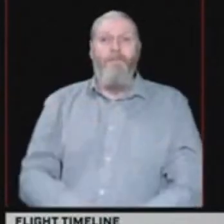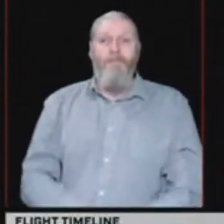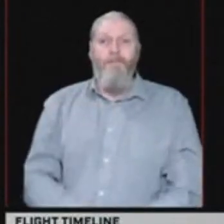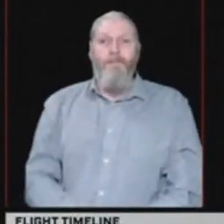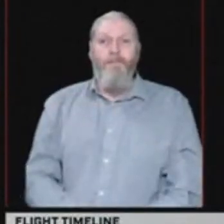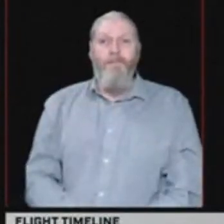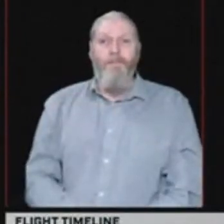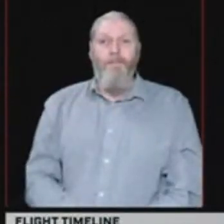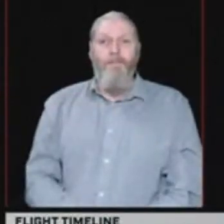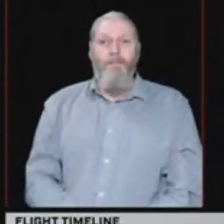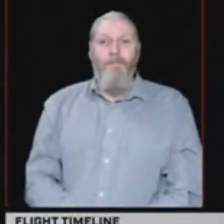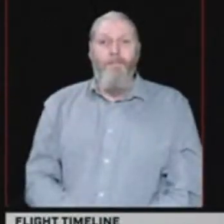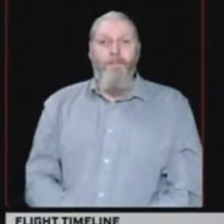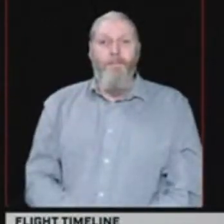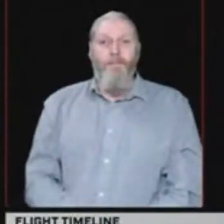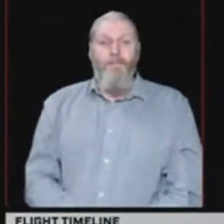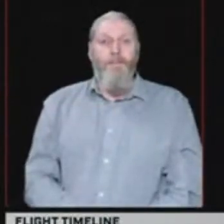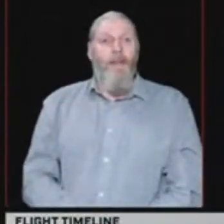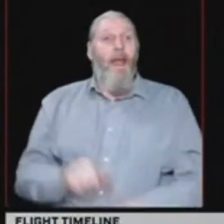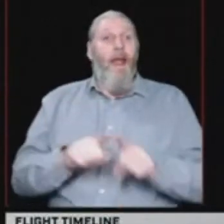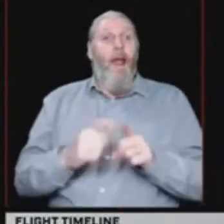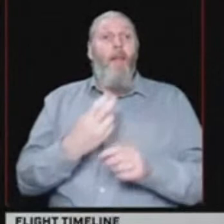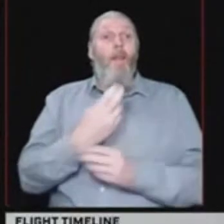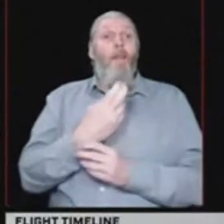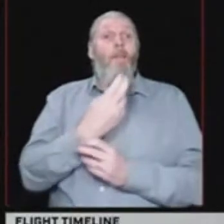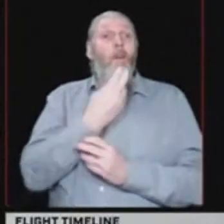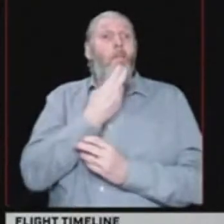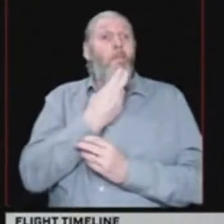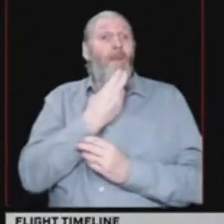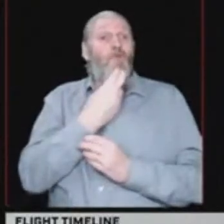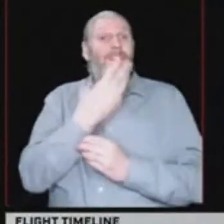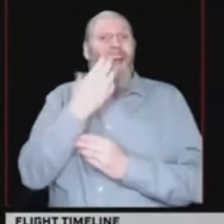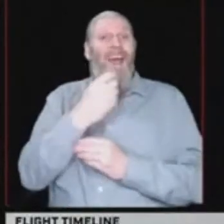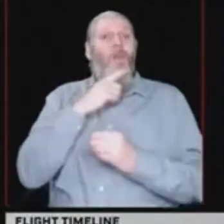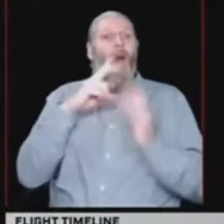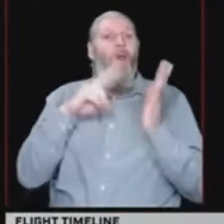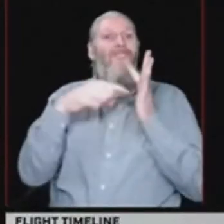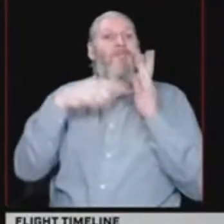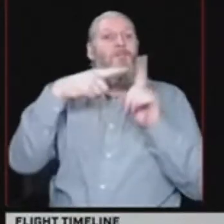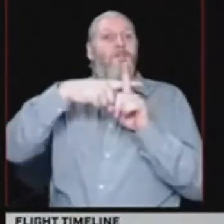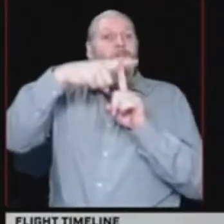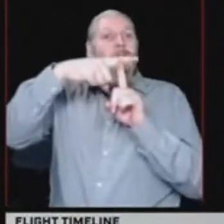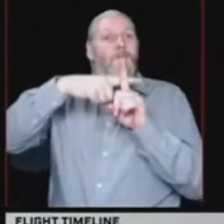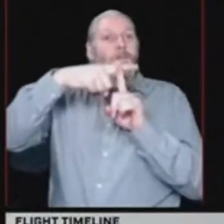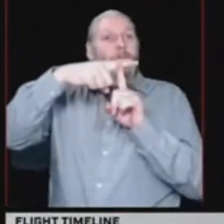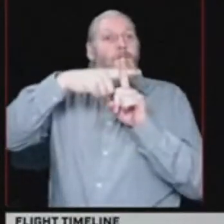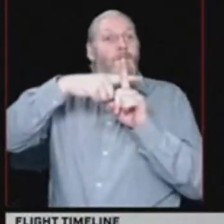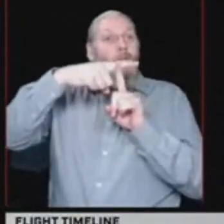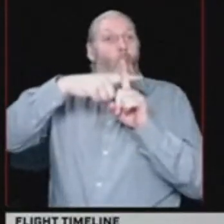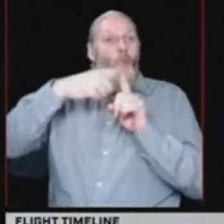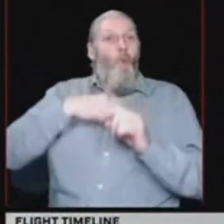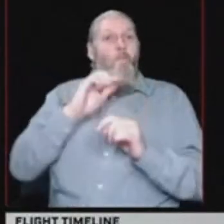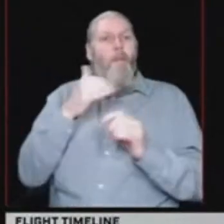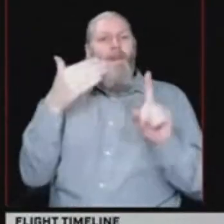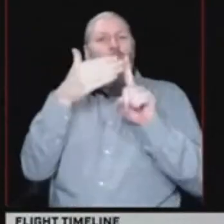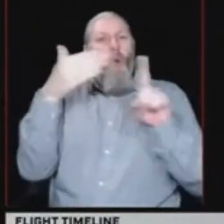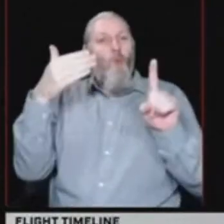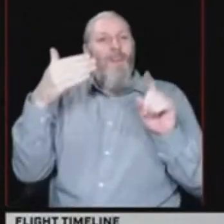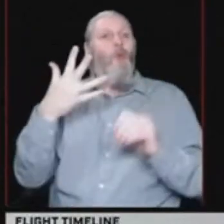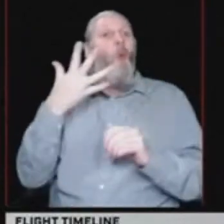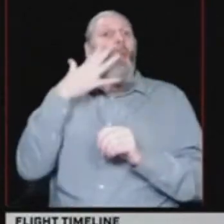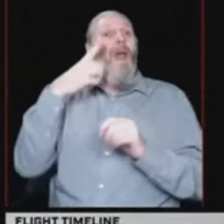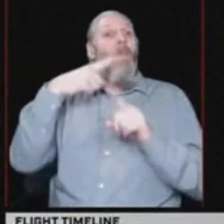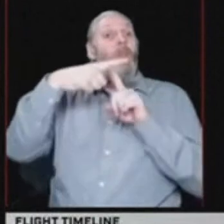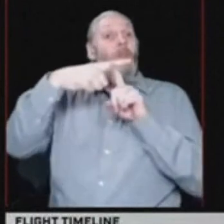Bus voltages for the batteries are nominal. You may have noticed that we had a lower voltage while we were in captive carry. Switching data source to and Madrid. That's because